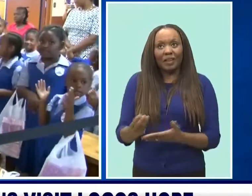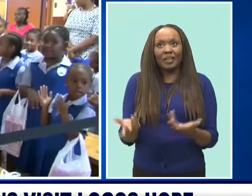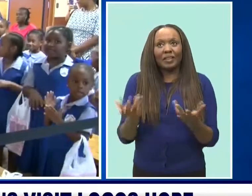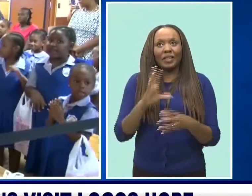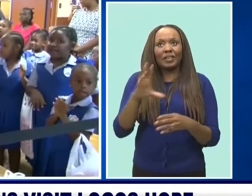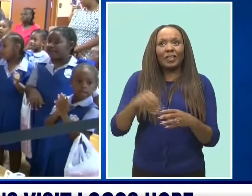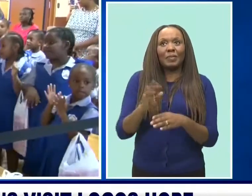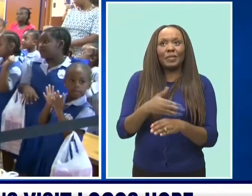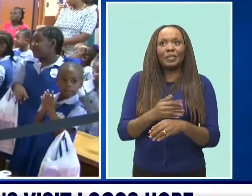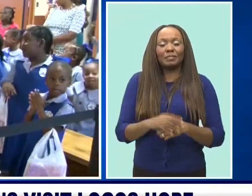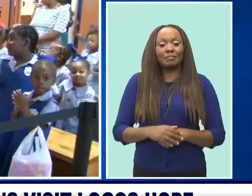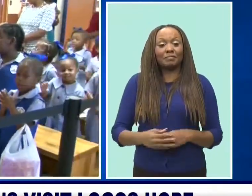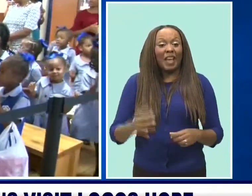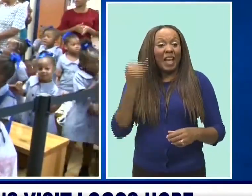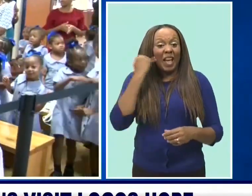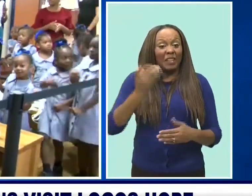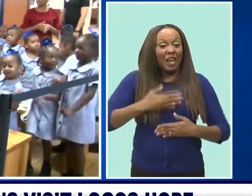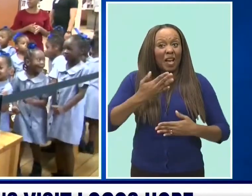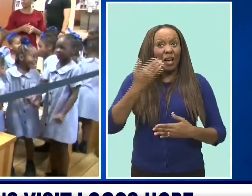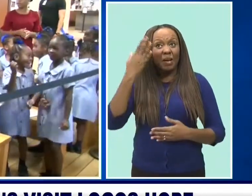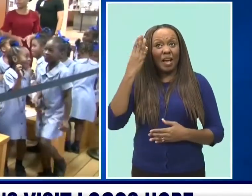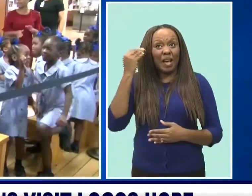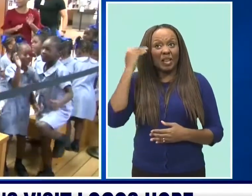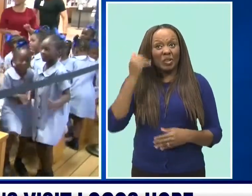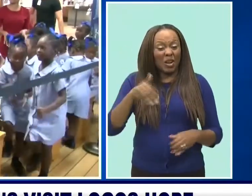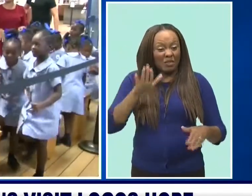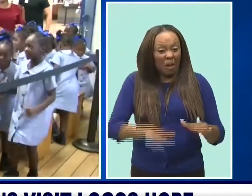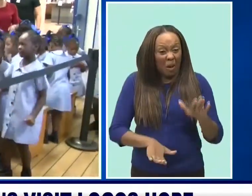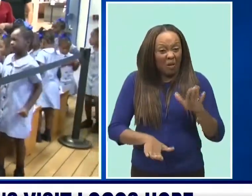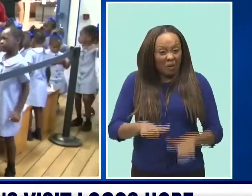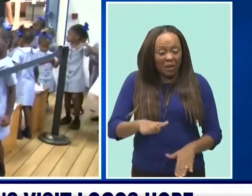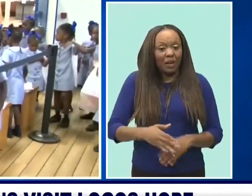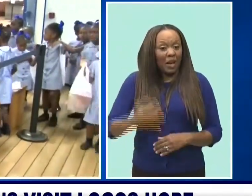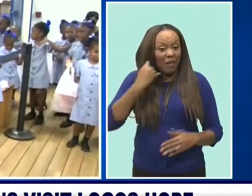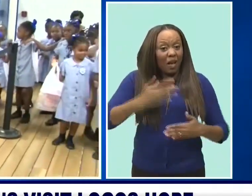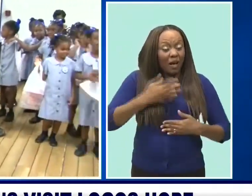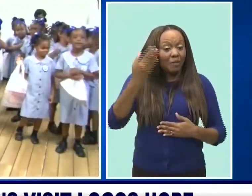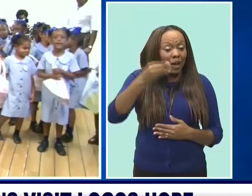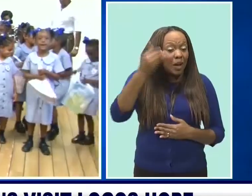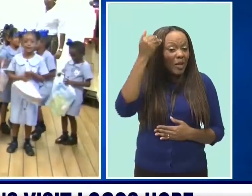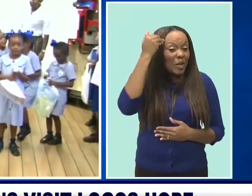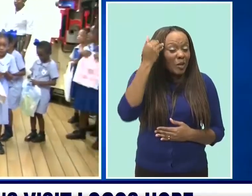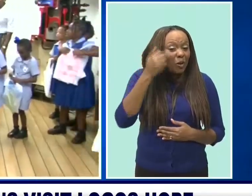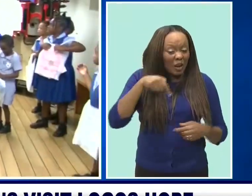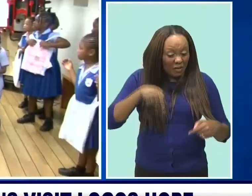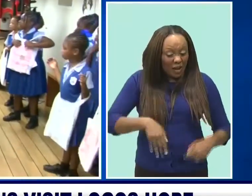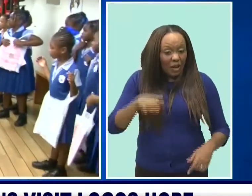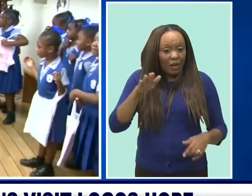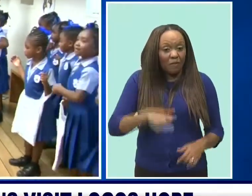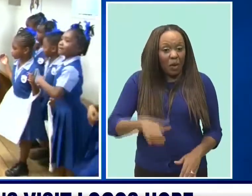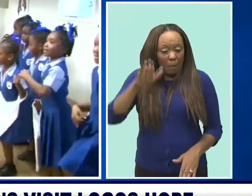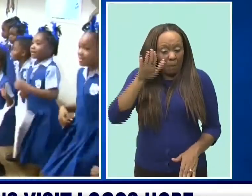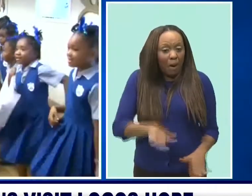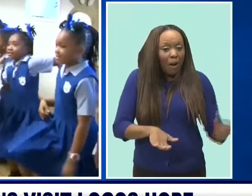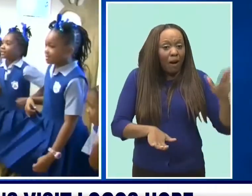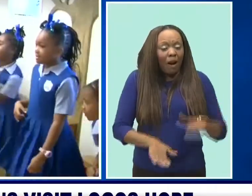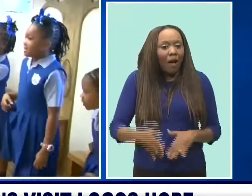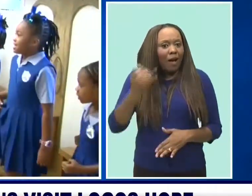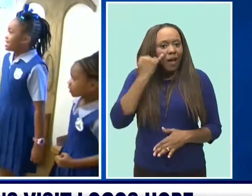musical. If you're happy and you noise, tap your feet. If you're happy and you noise, tap your